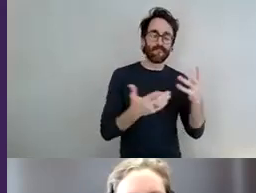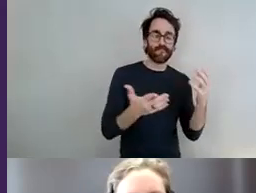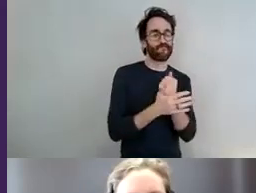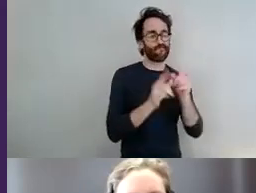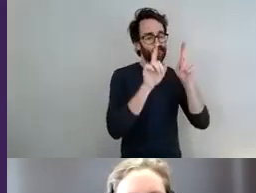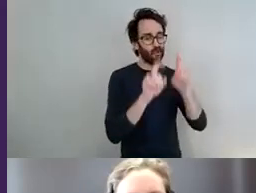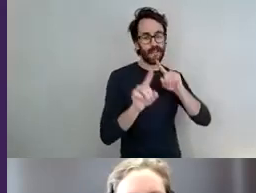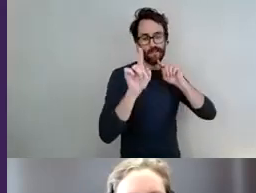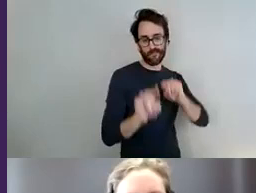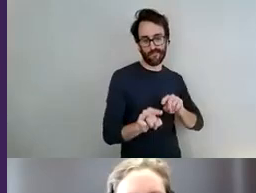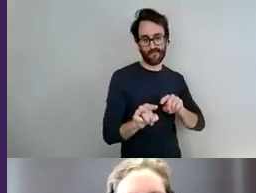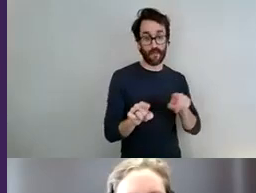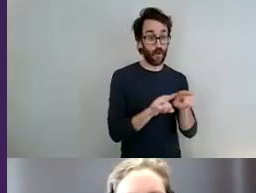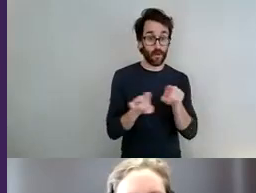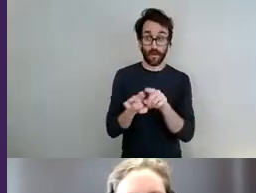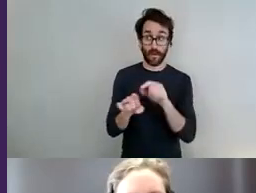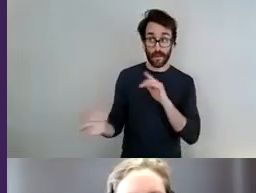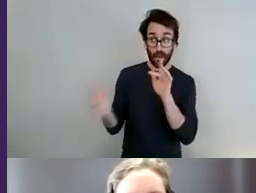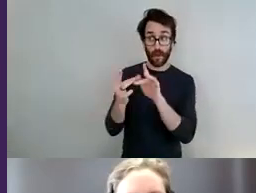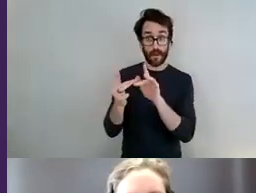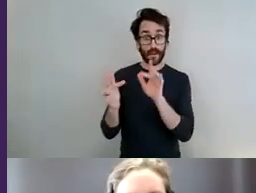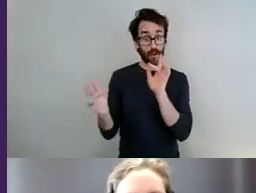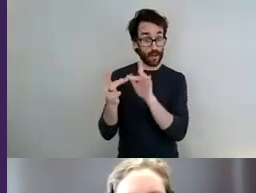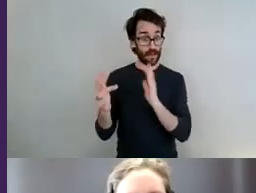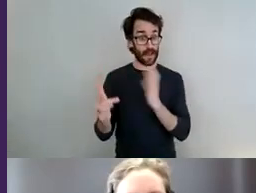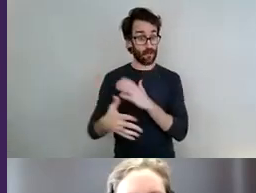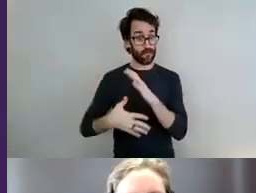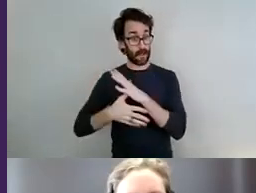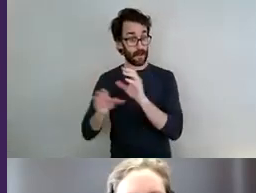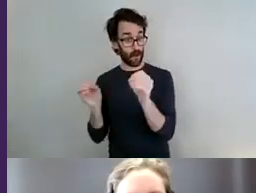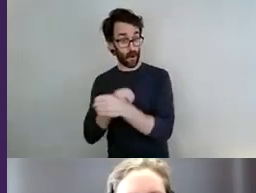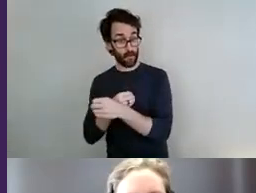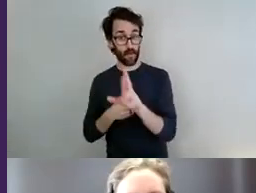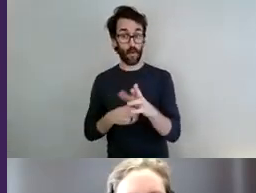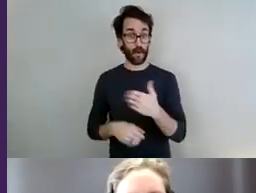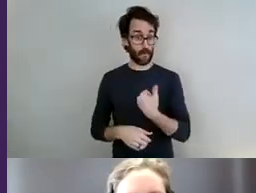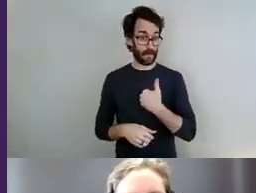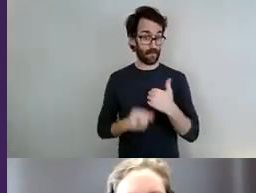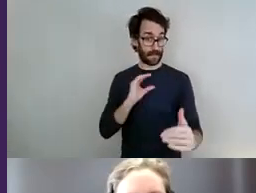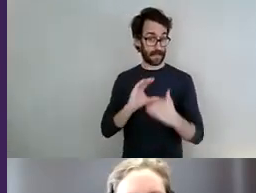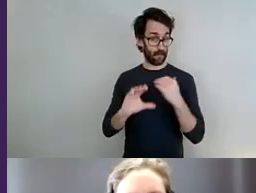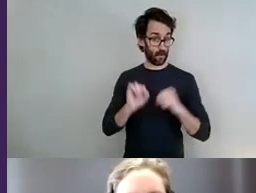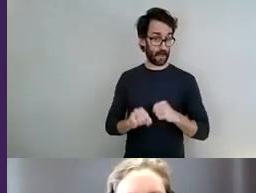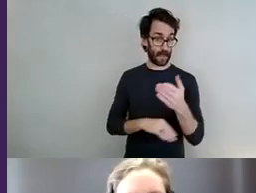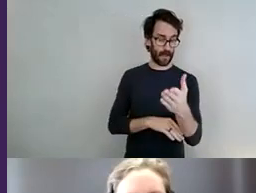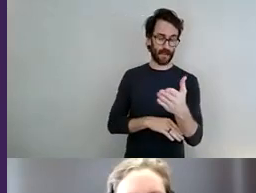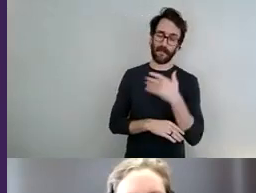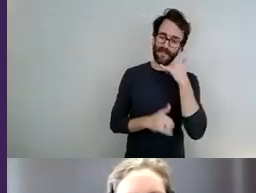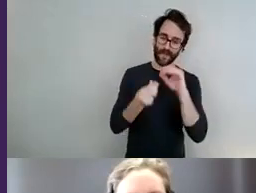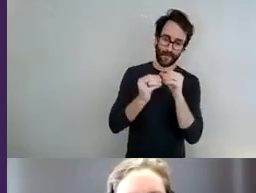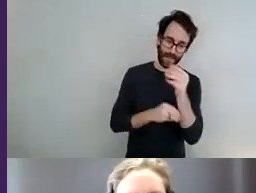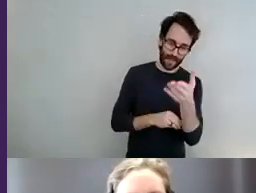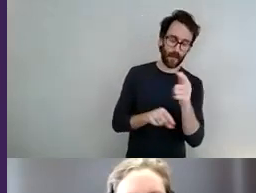main office, or I can be contacted by email. And I did put my phone number in there, but you can contact the